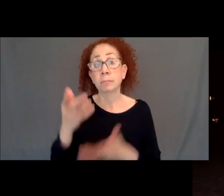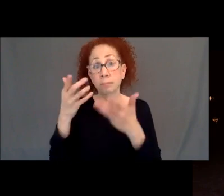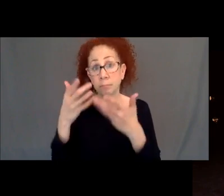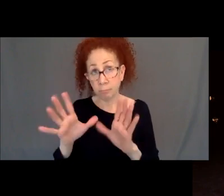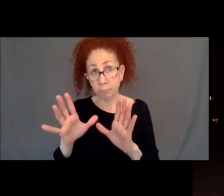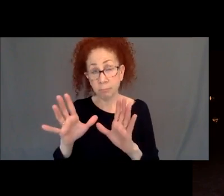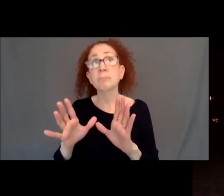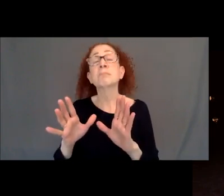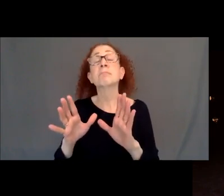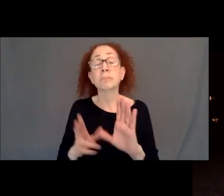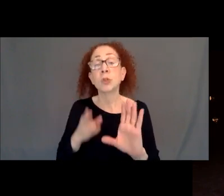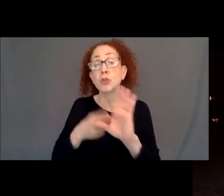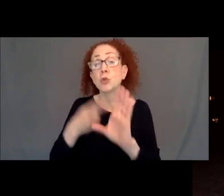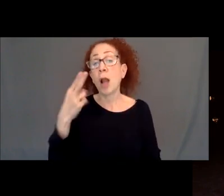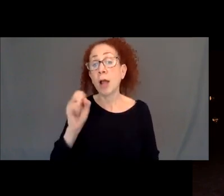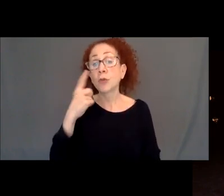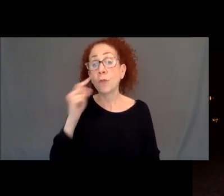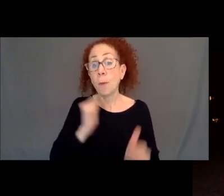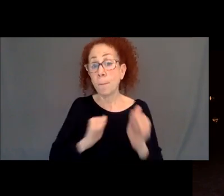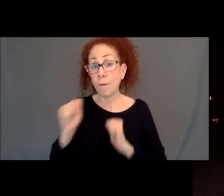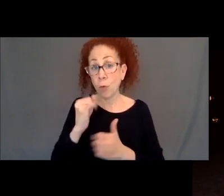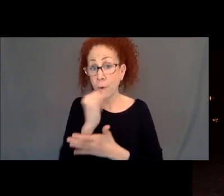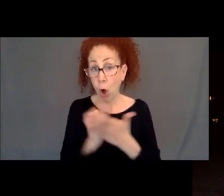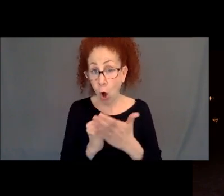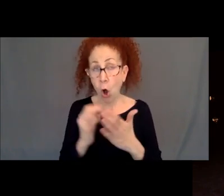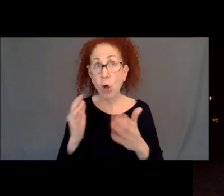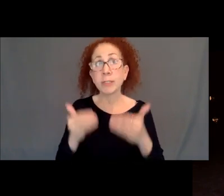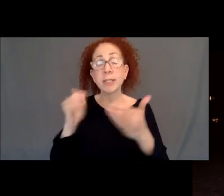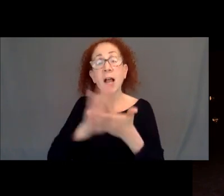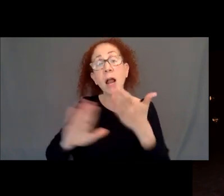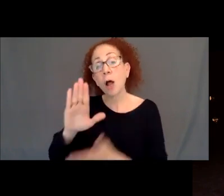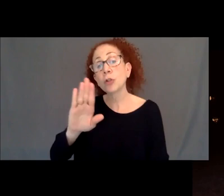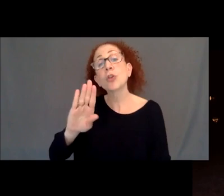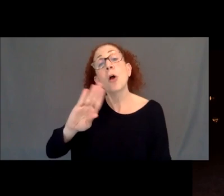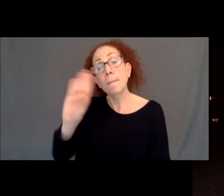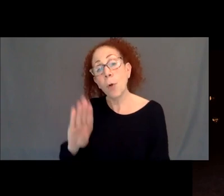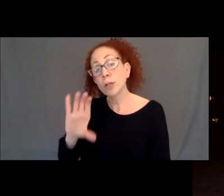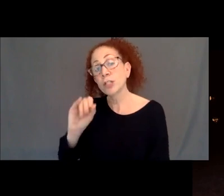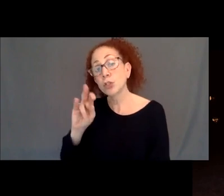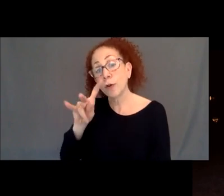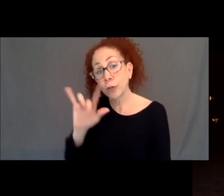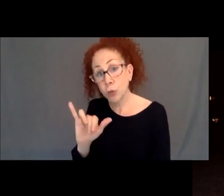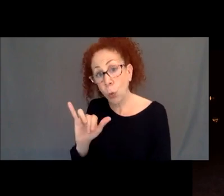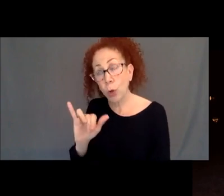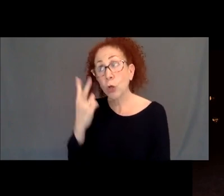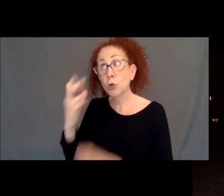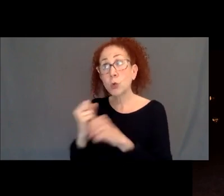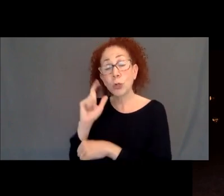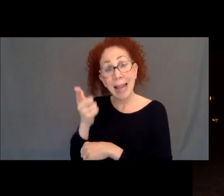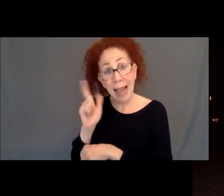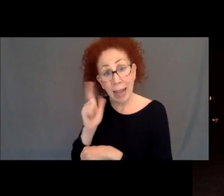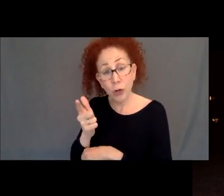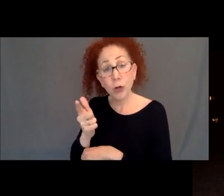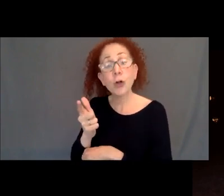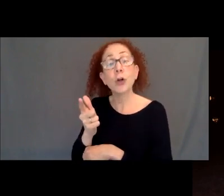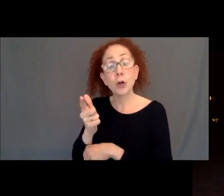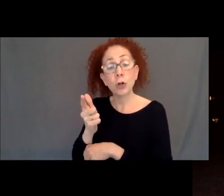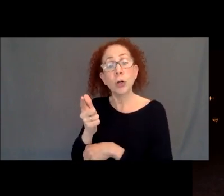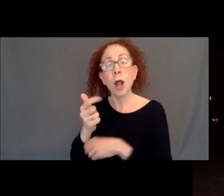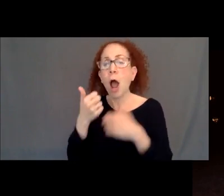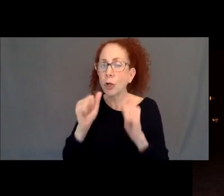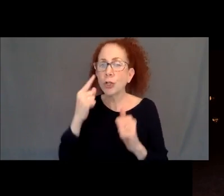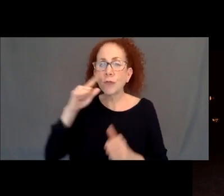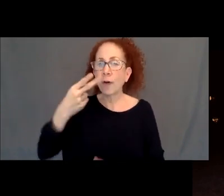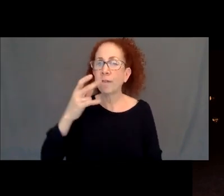From there, I went to high school for the performing arts. I went to college at the Boston Conservatory. 2 years after that, I had an audition